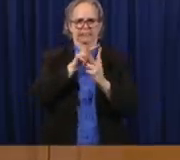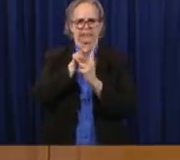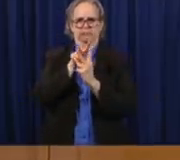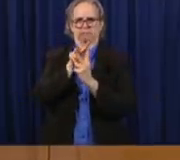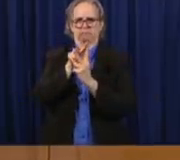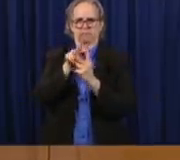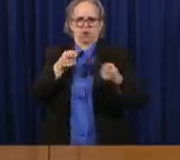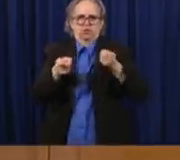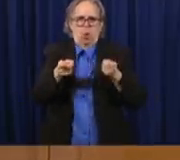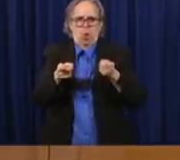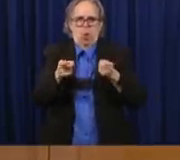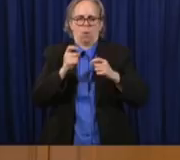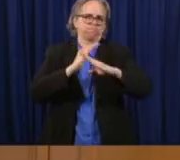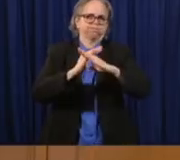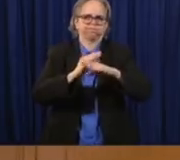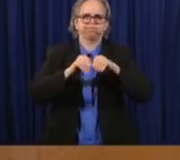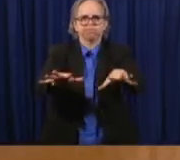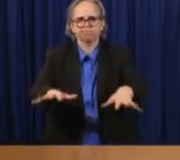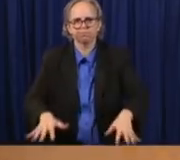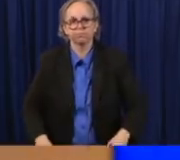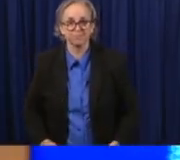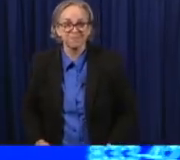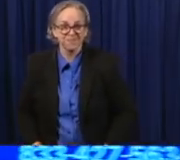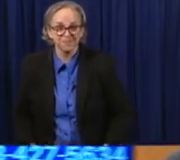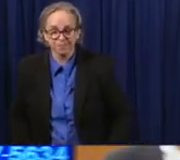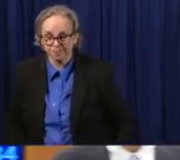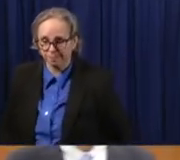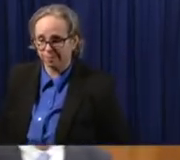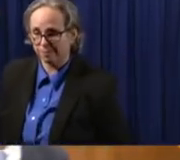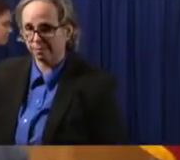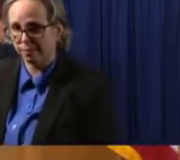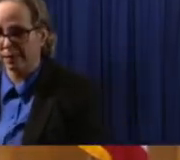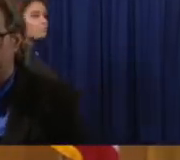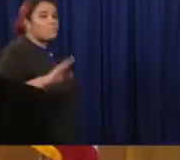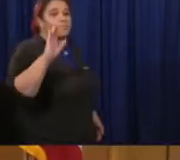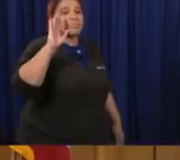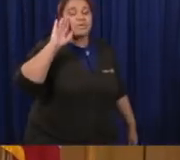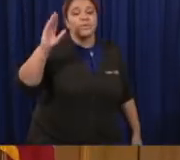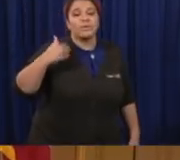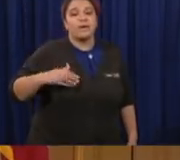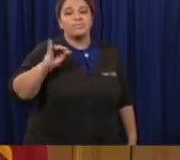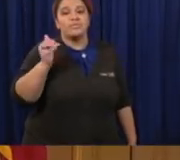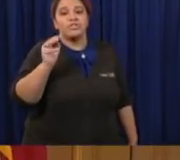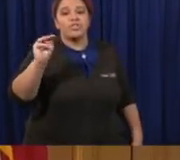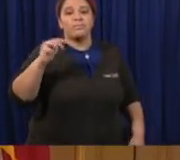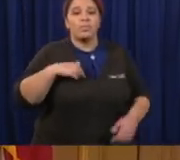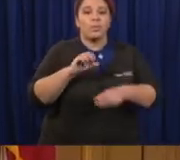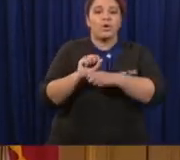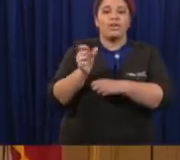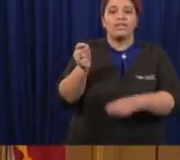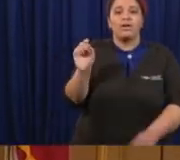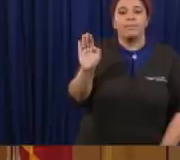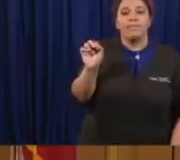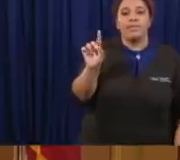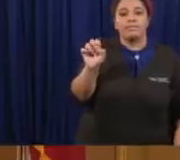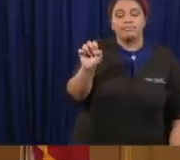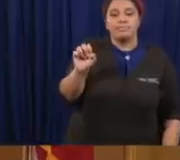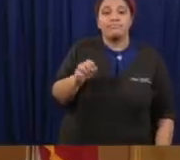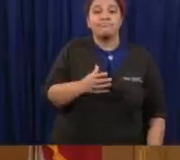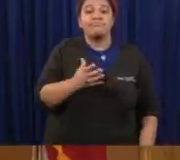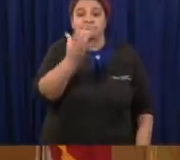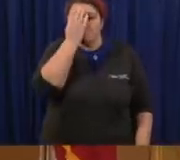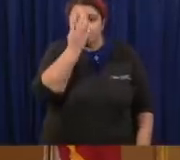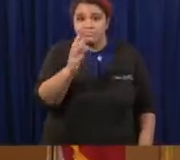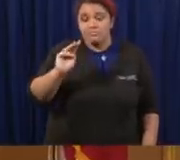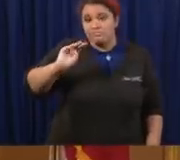Jim Province with The Blade. Question for the governor. Governor, Michigan has issued an order that requires people who have multiple homes in the